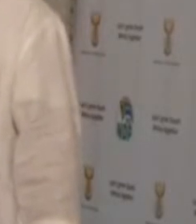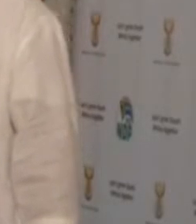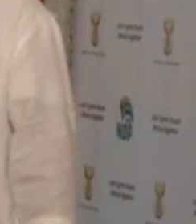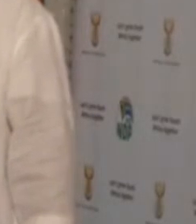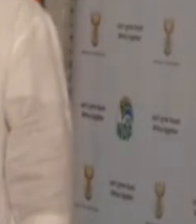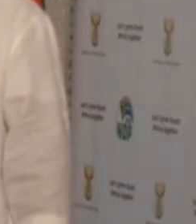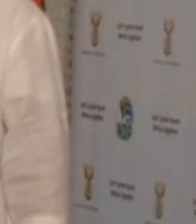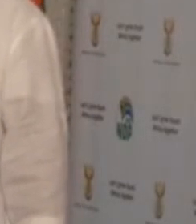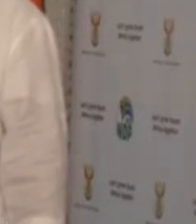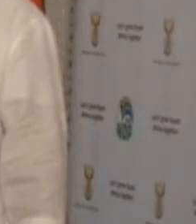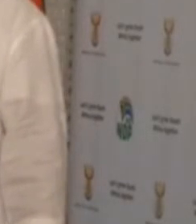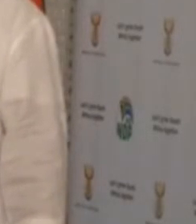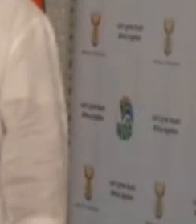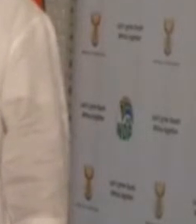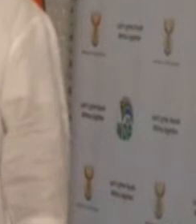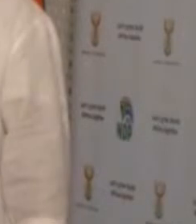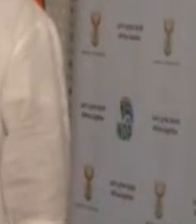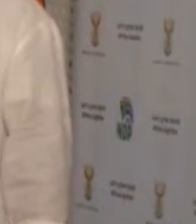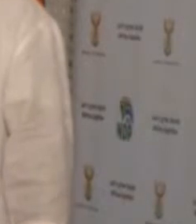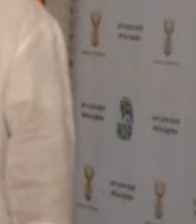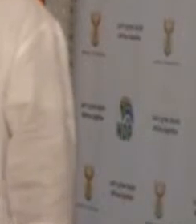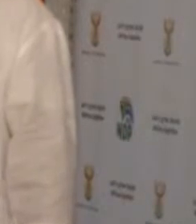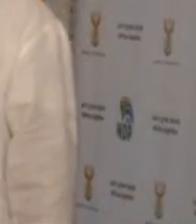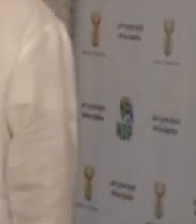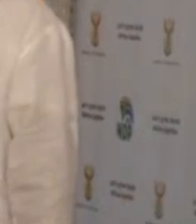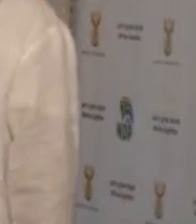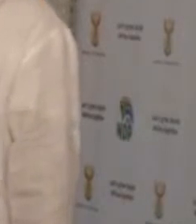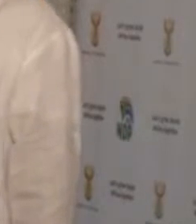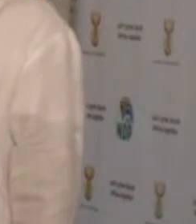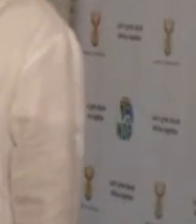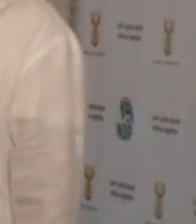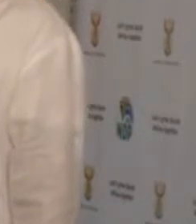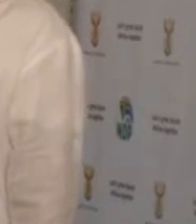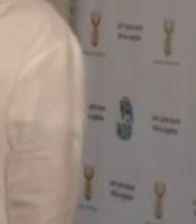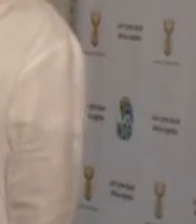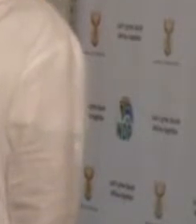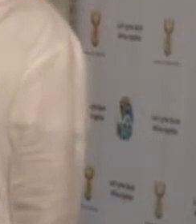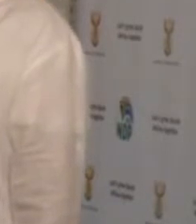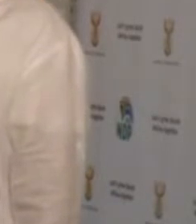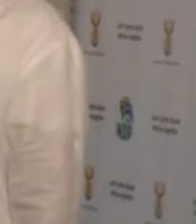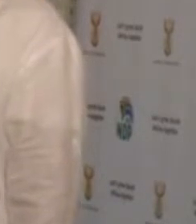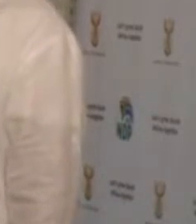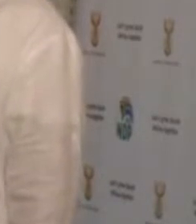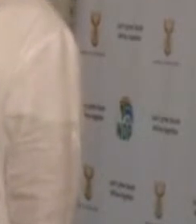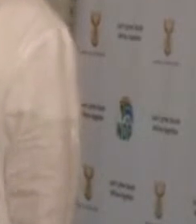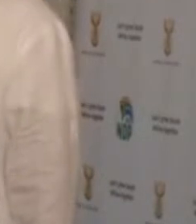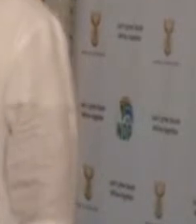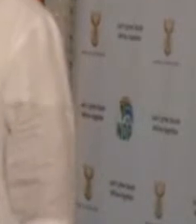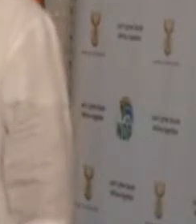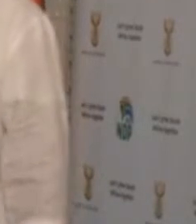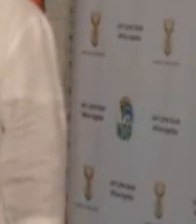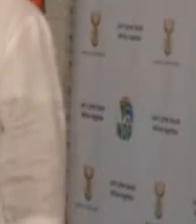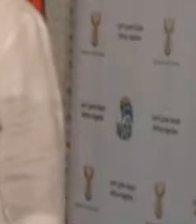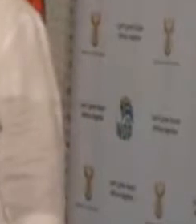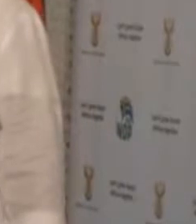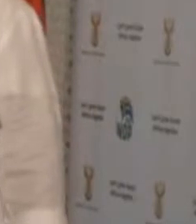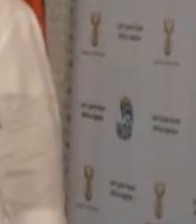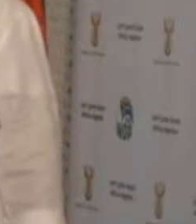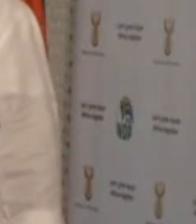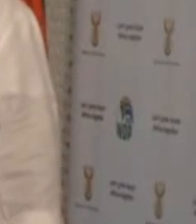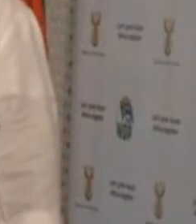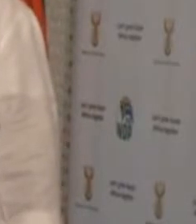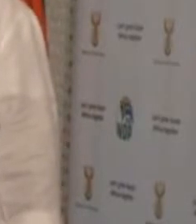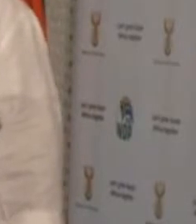some of that money. But there hasn't been any fraud